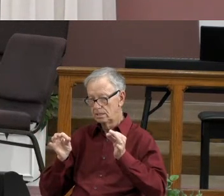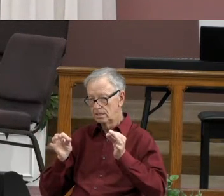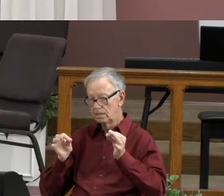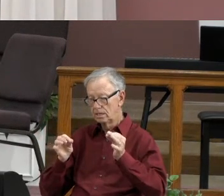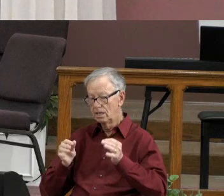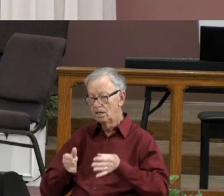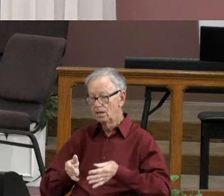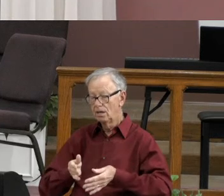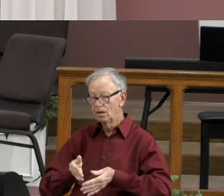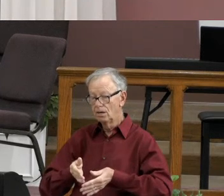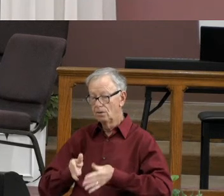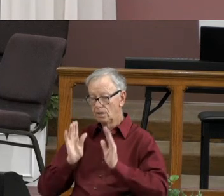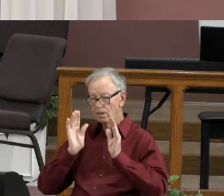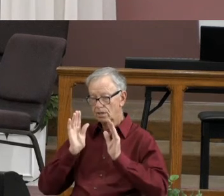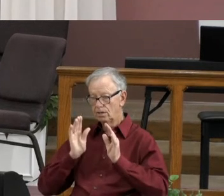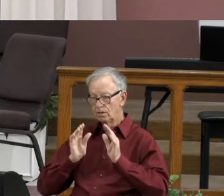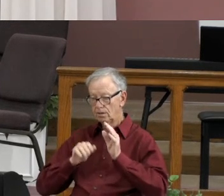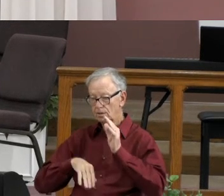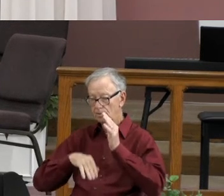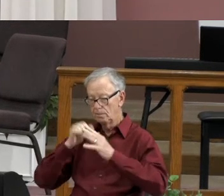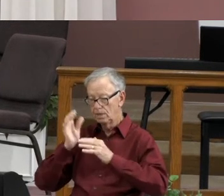I will build my church.